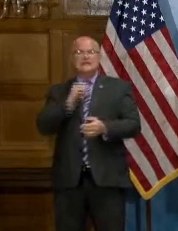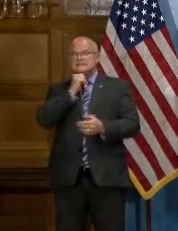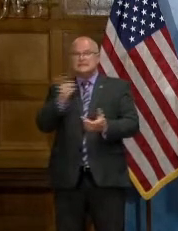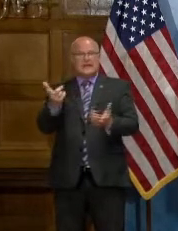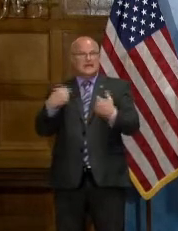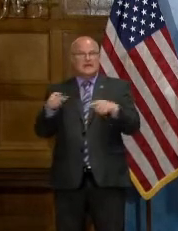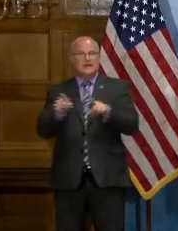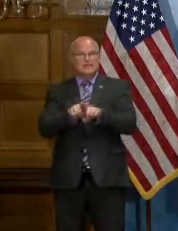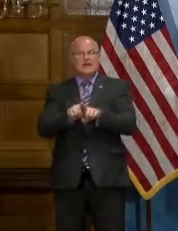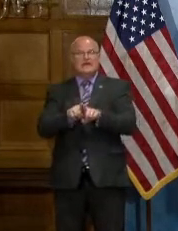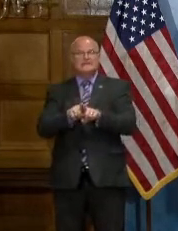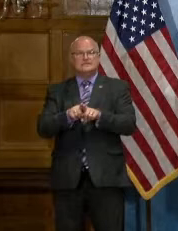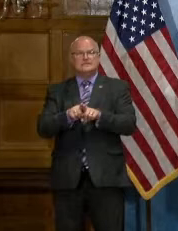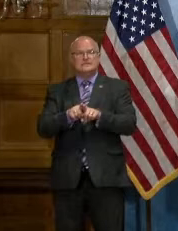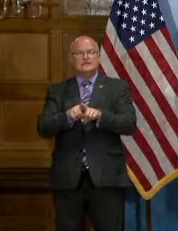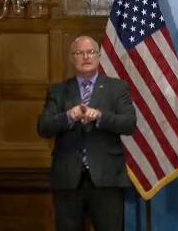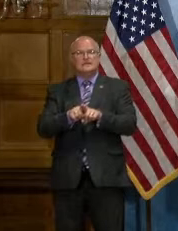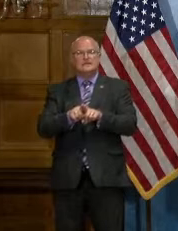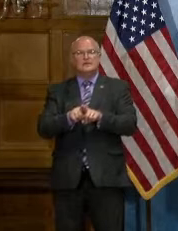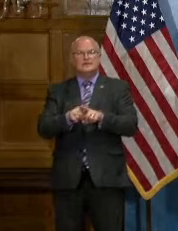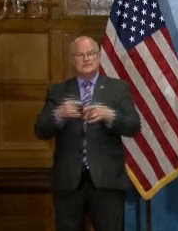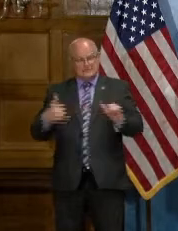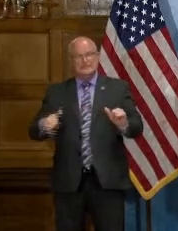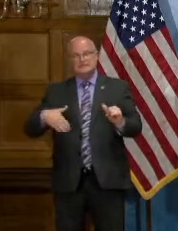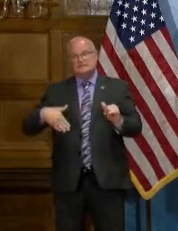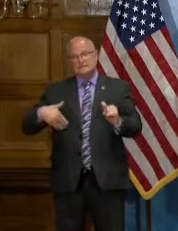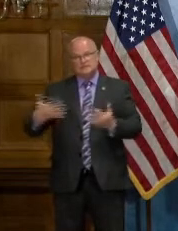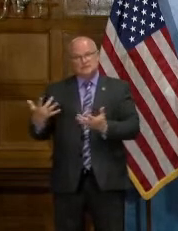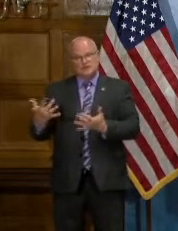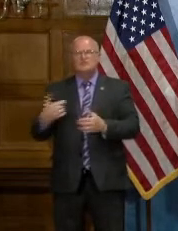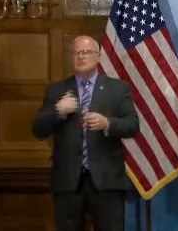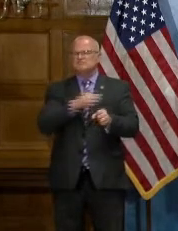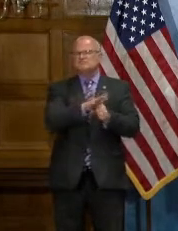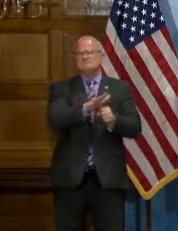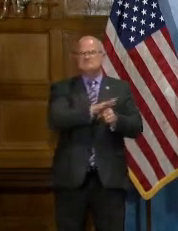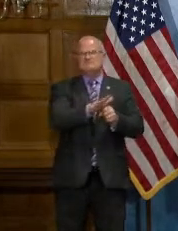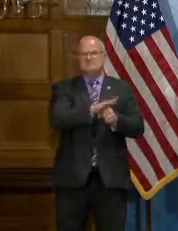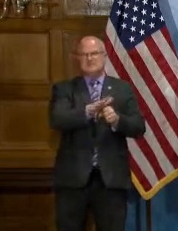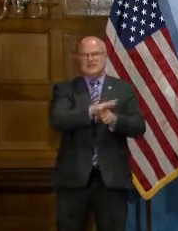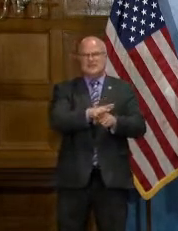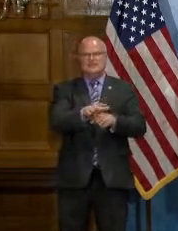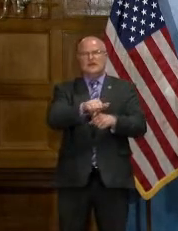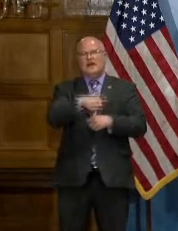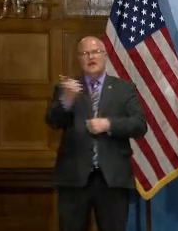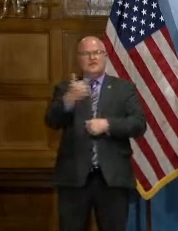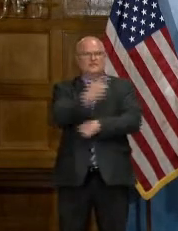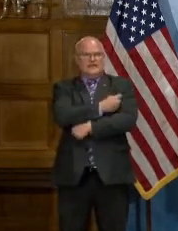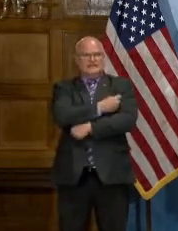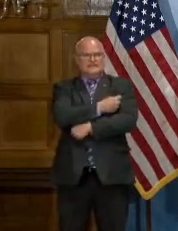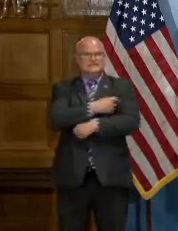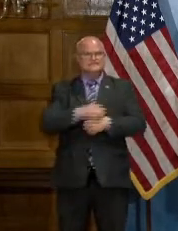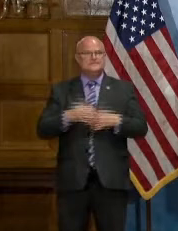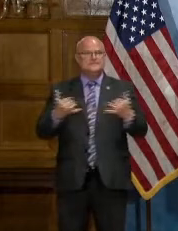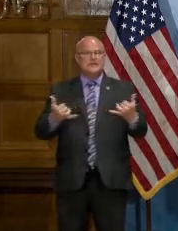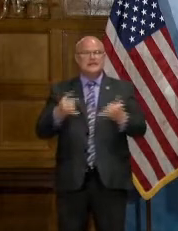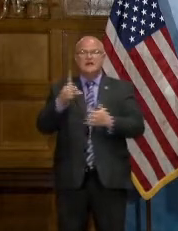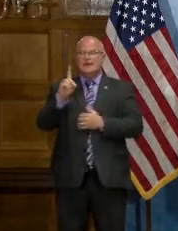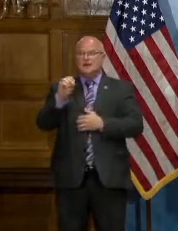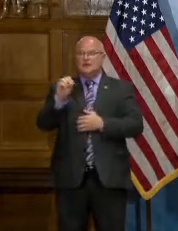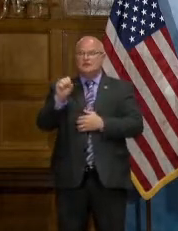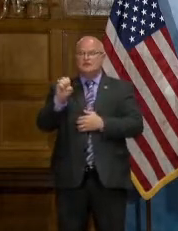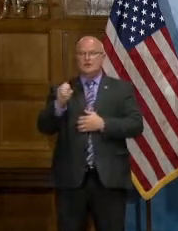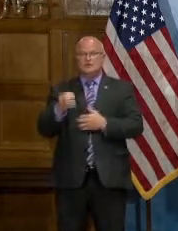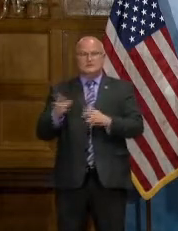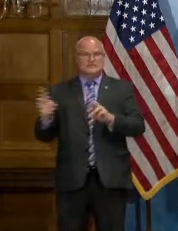come as, we still have adequate supply. And then if you look at the doses on